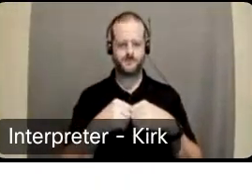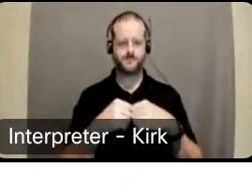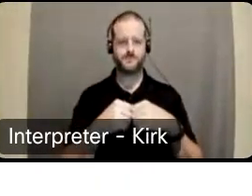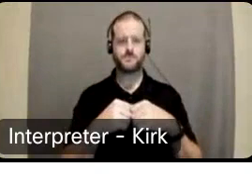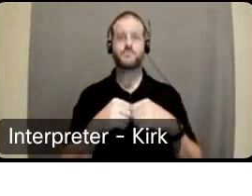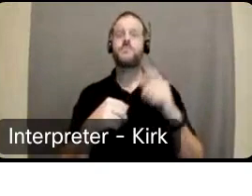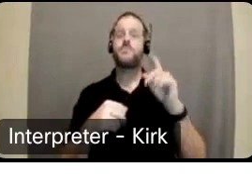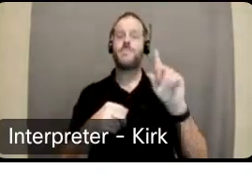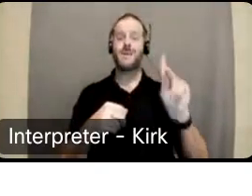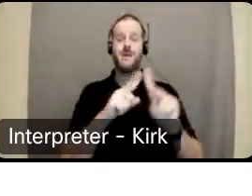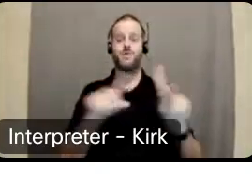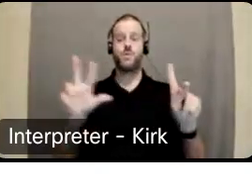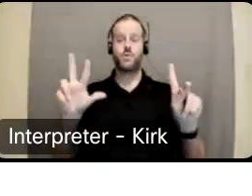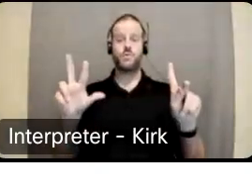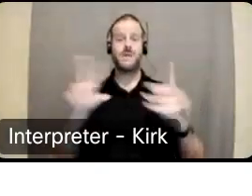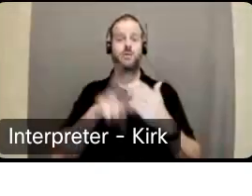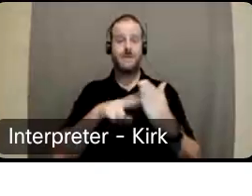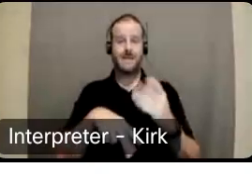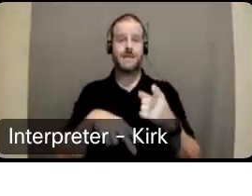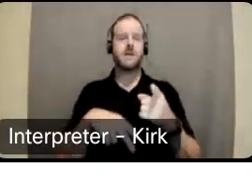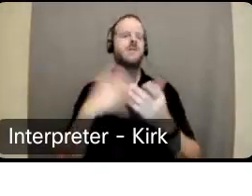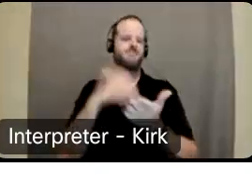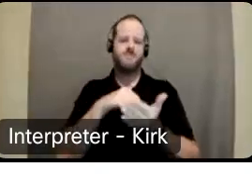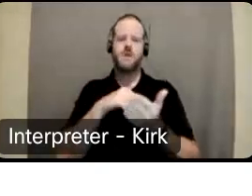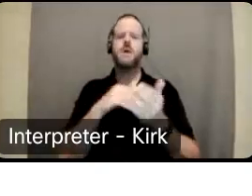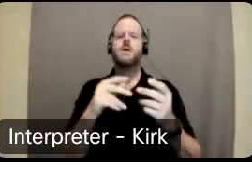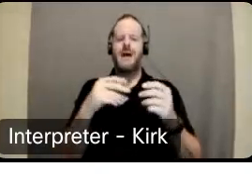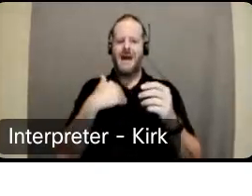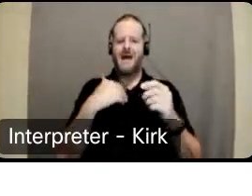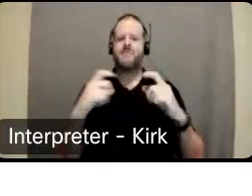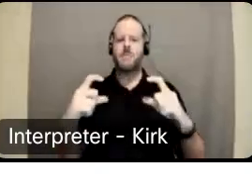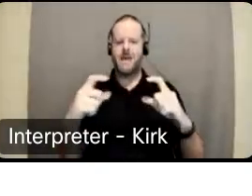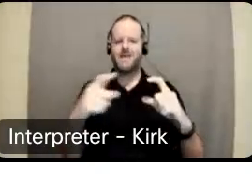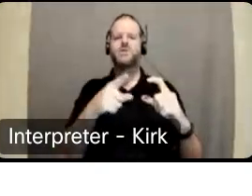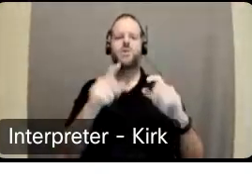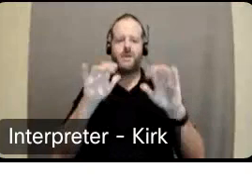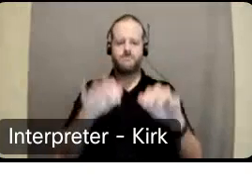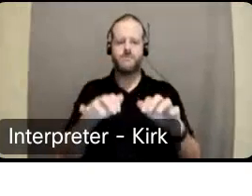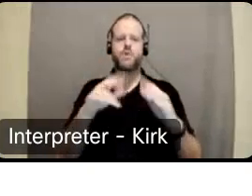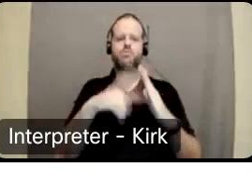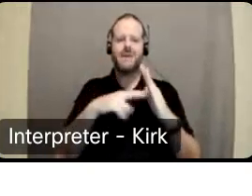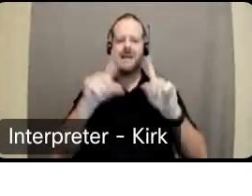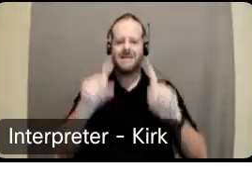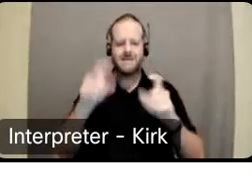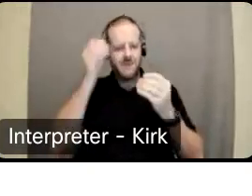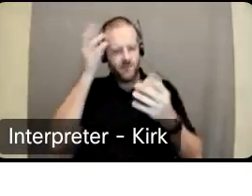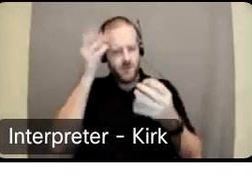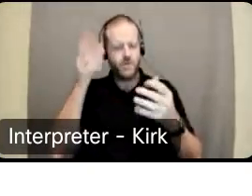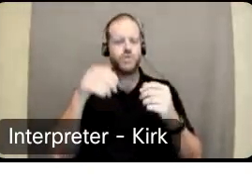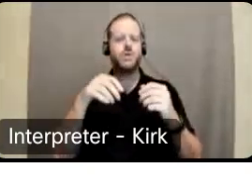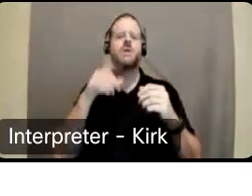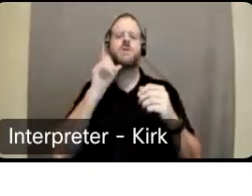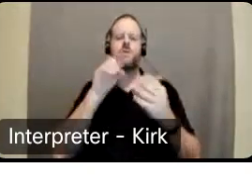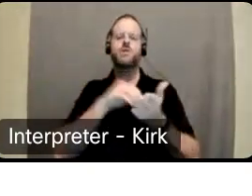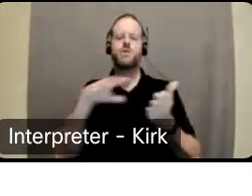For our K-3 reading, again, there's a place for you to enter this reading assessment information for these students